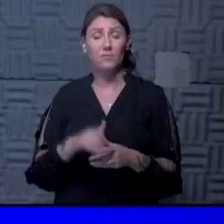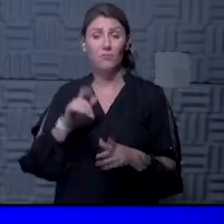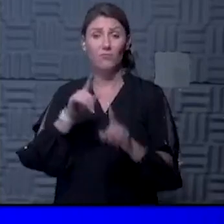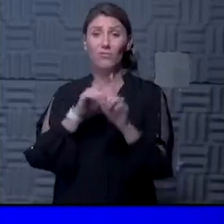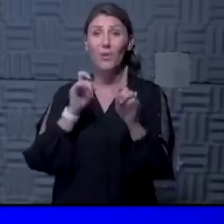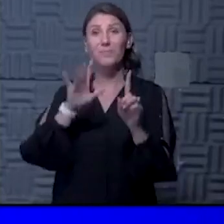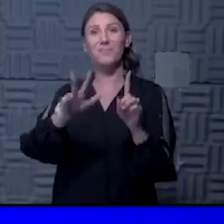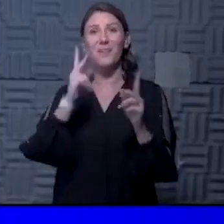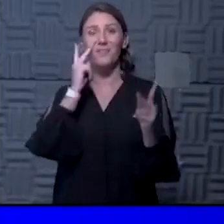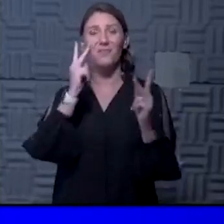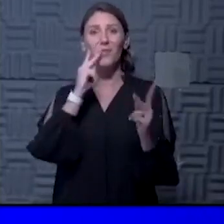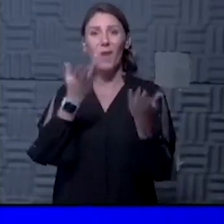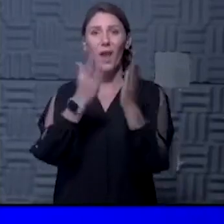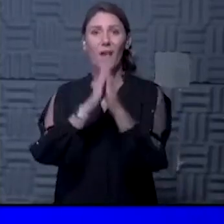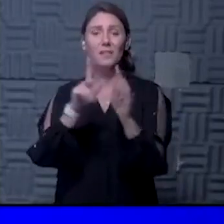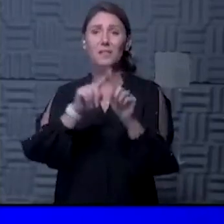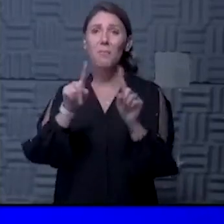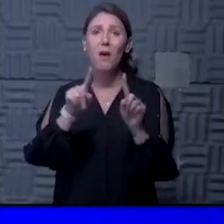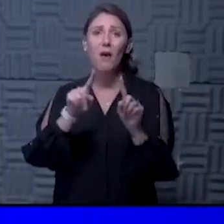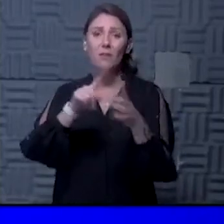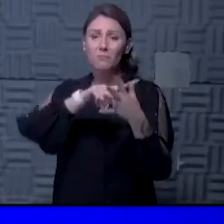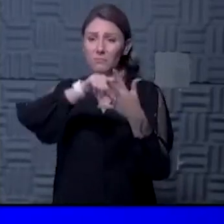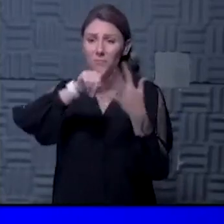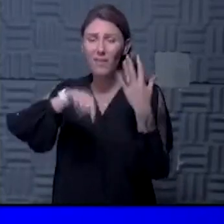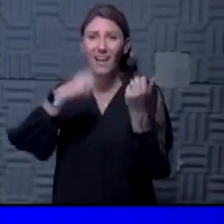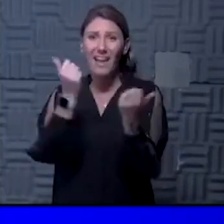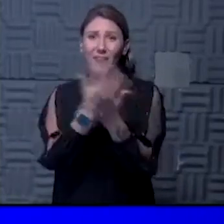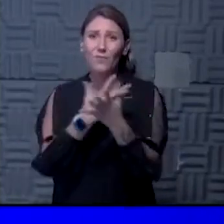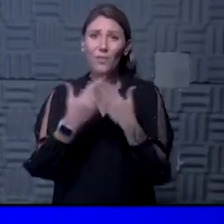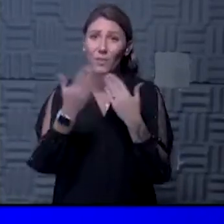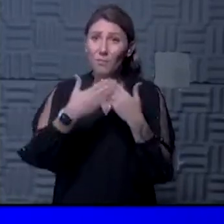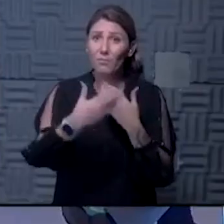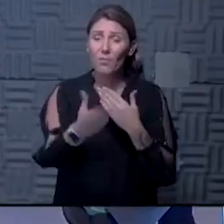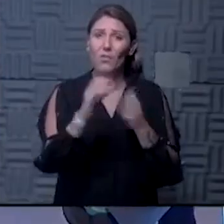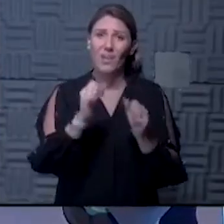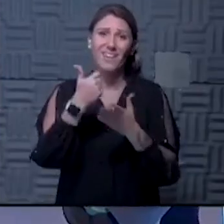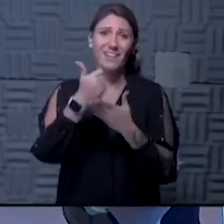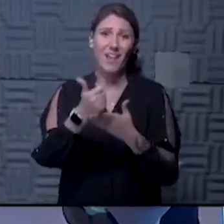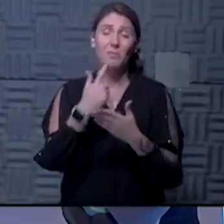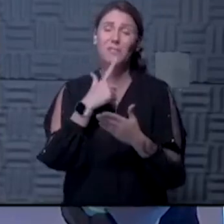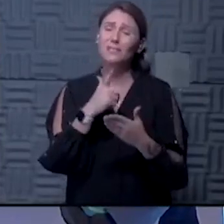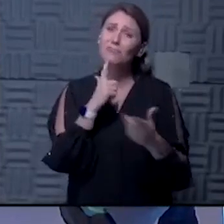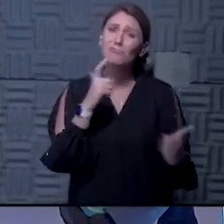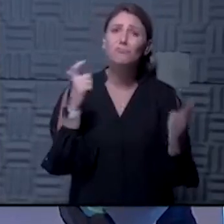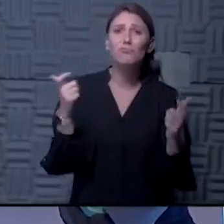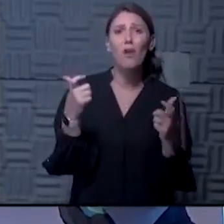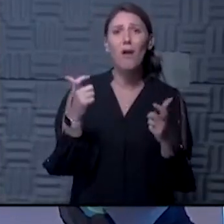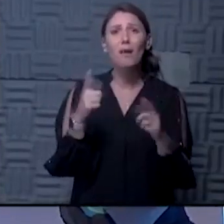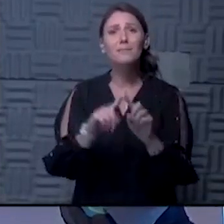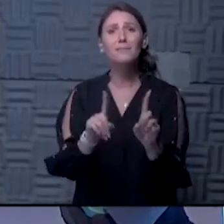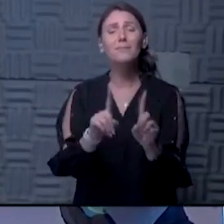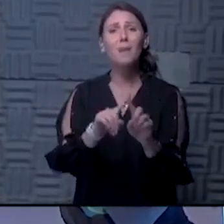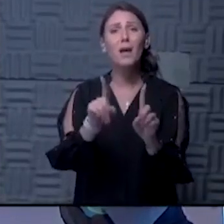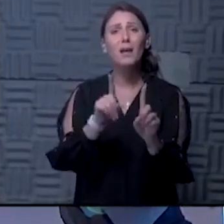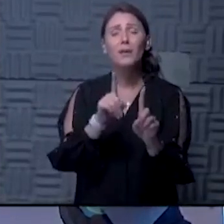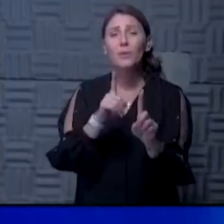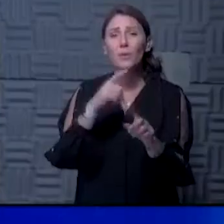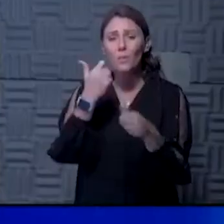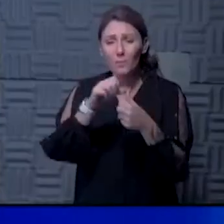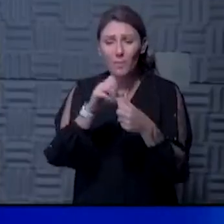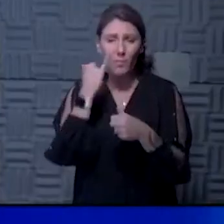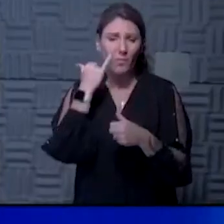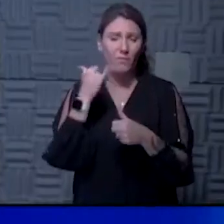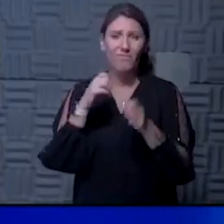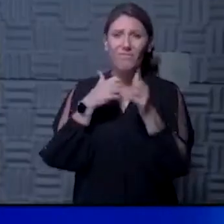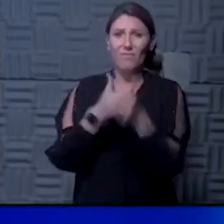has asked about. But doing those things moving forward can certainly help you. Yeah, I think it makes a huge difference. And remember that if you do the right things and you stay